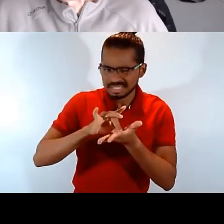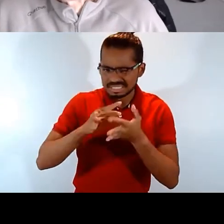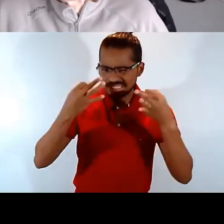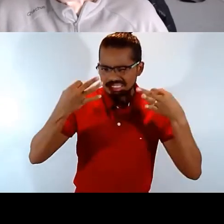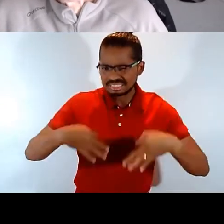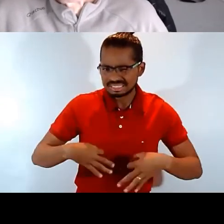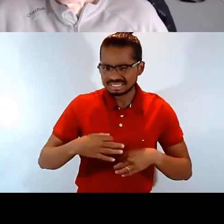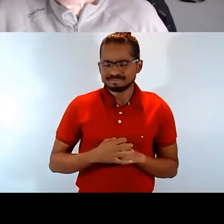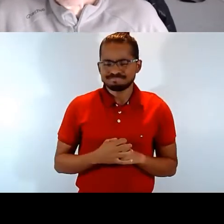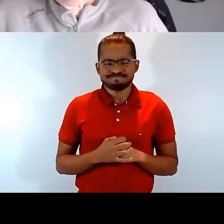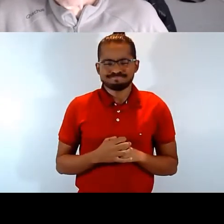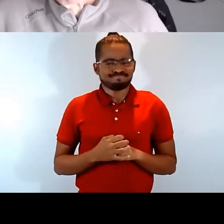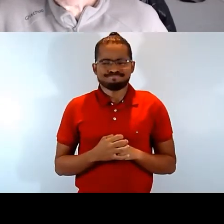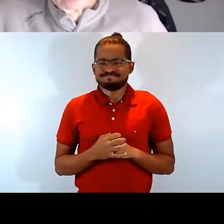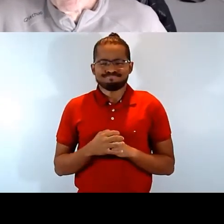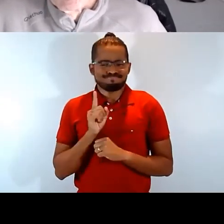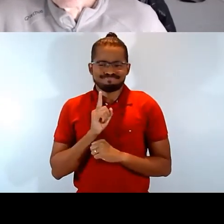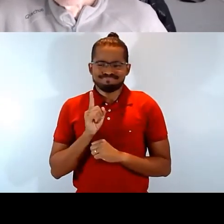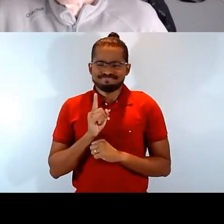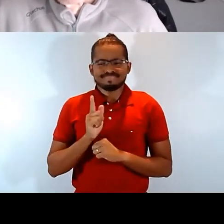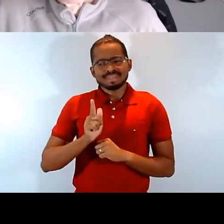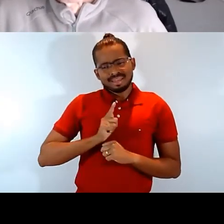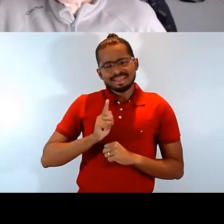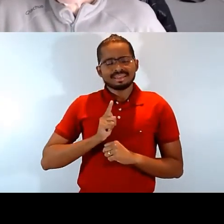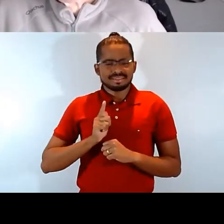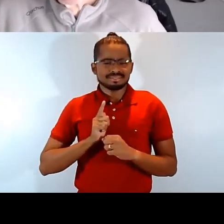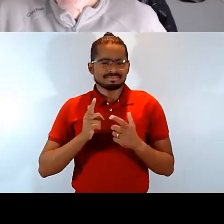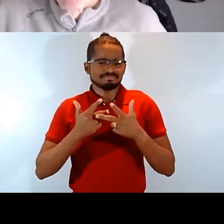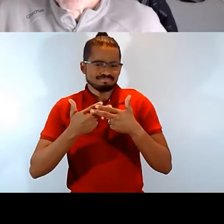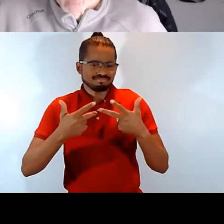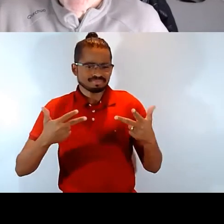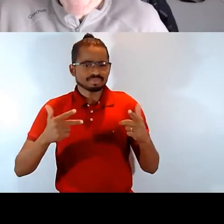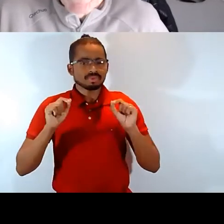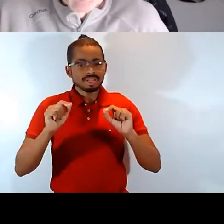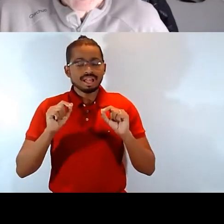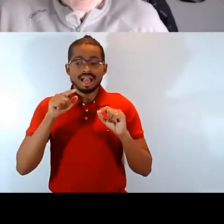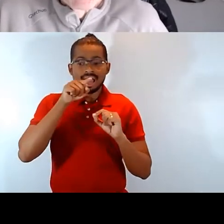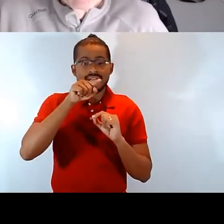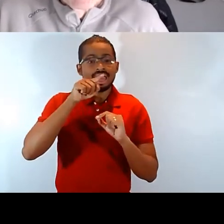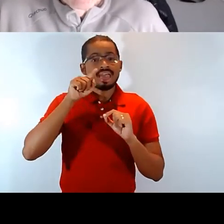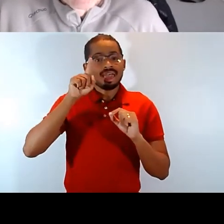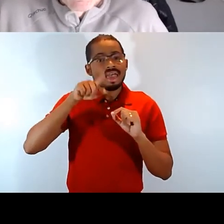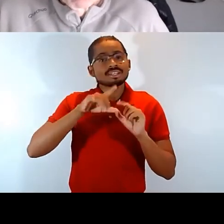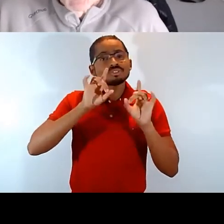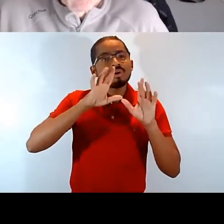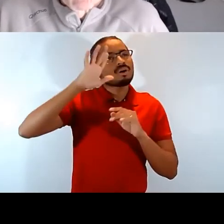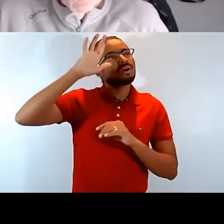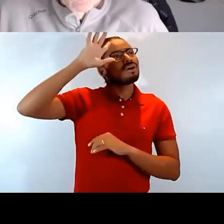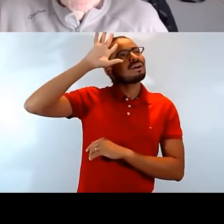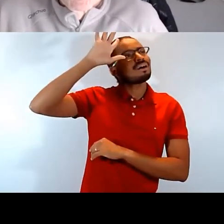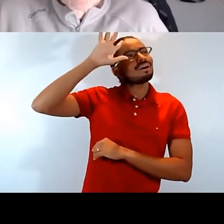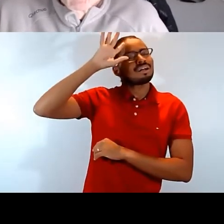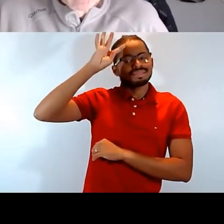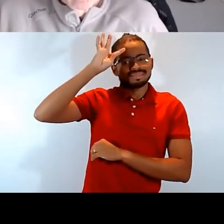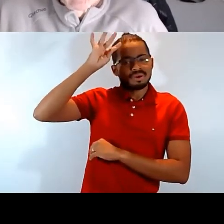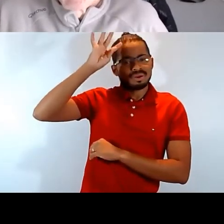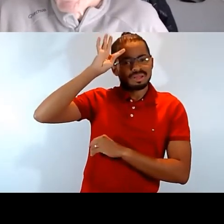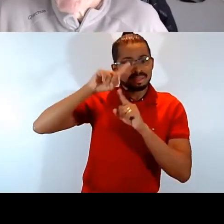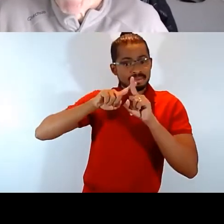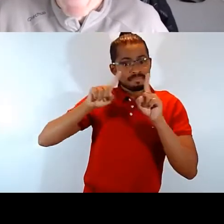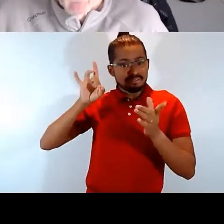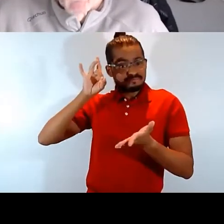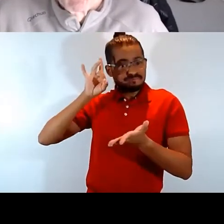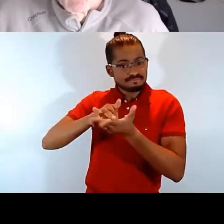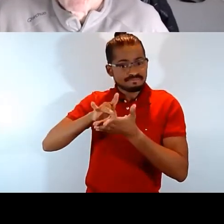where the theory was not in line with reality is that, first of all, we did